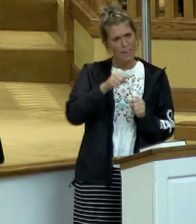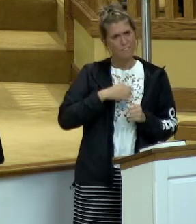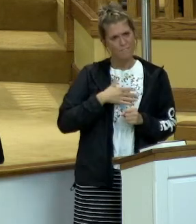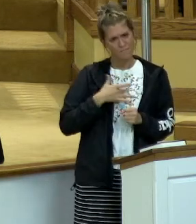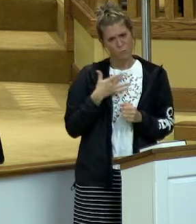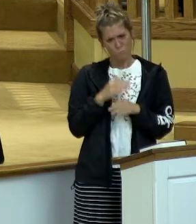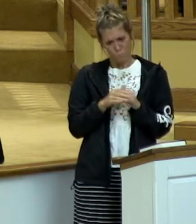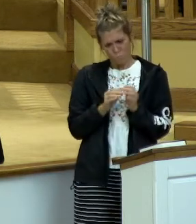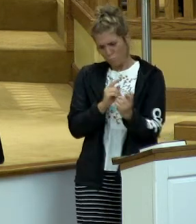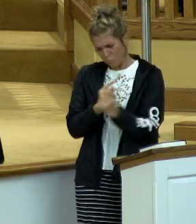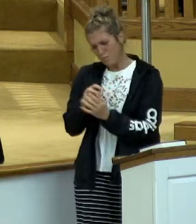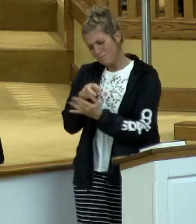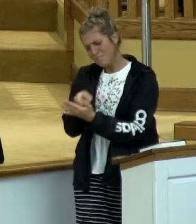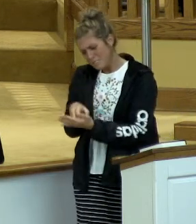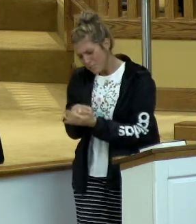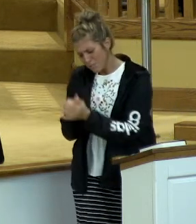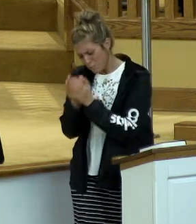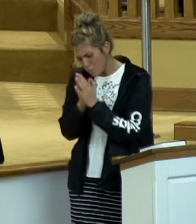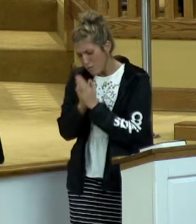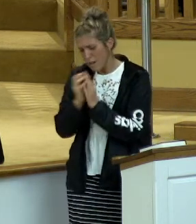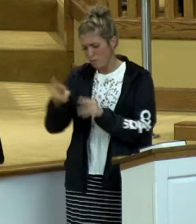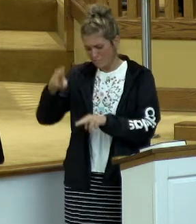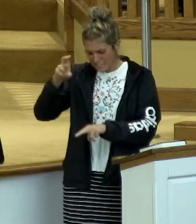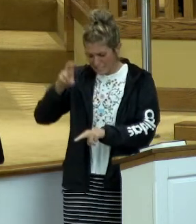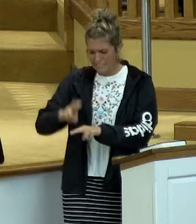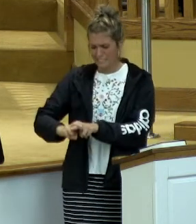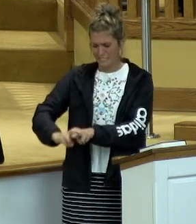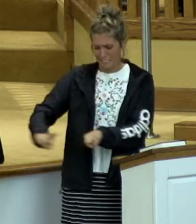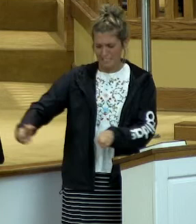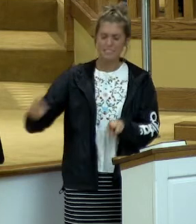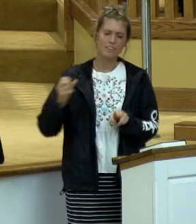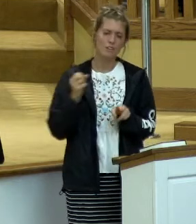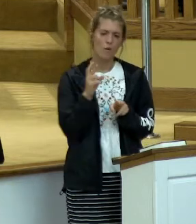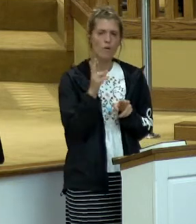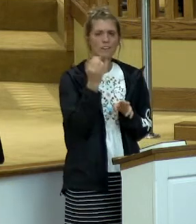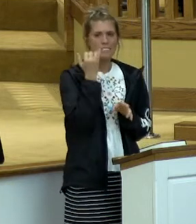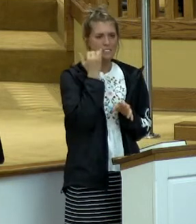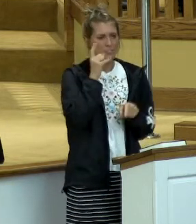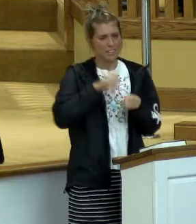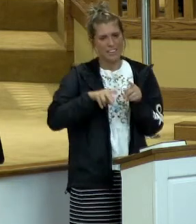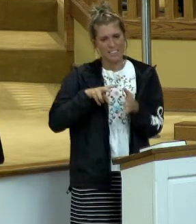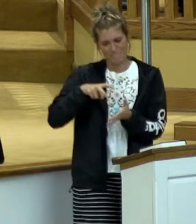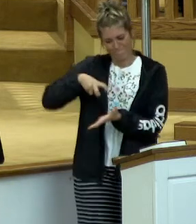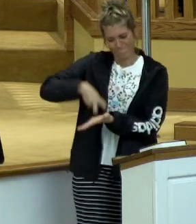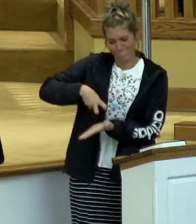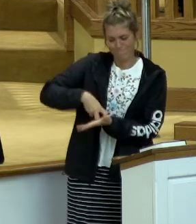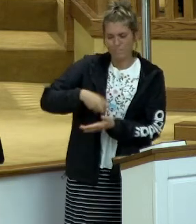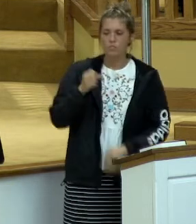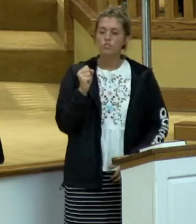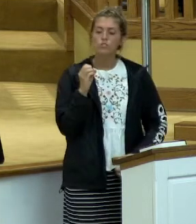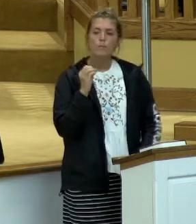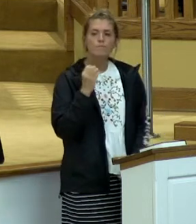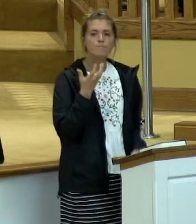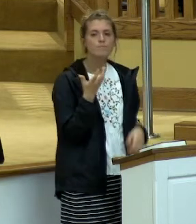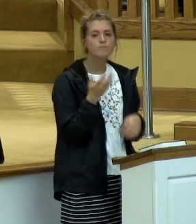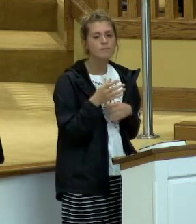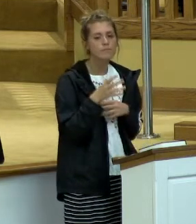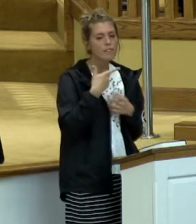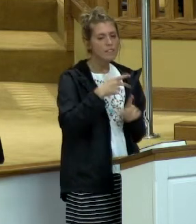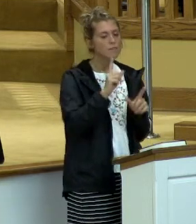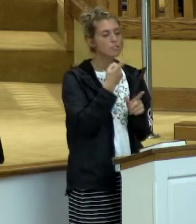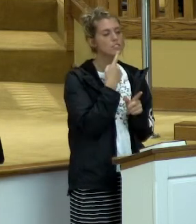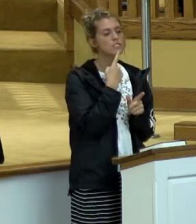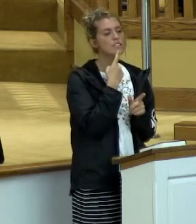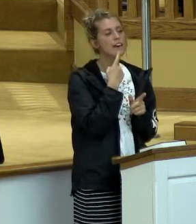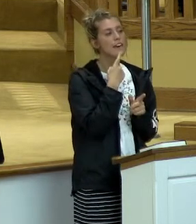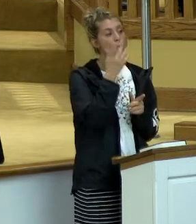come and kneel and pray, or even sit on that lower step, or even on the second step if you're not physically able, or in the front row and stuff. So let